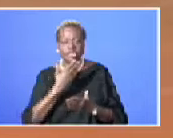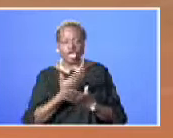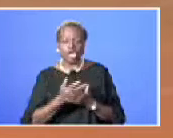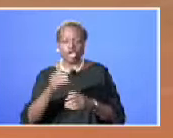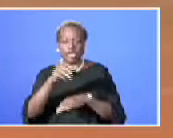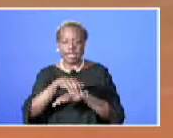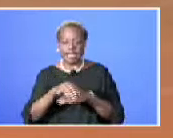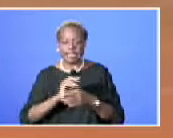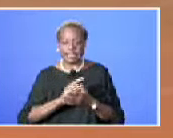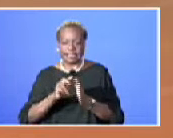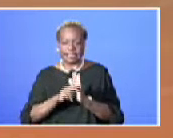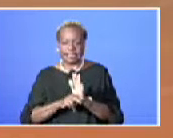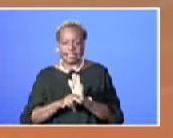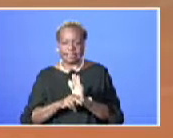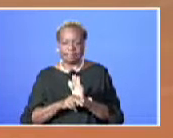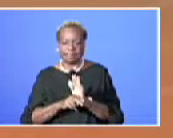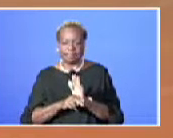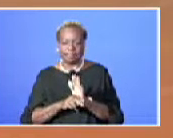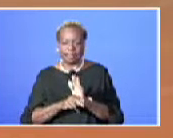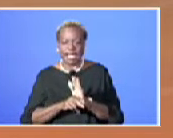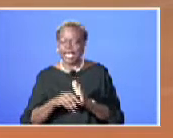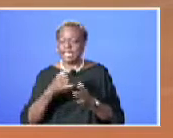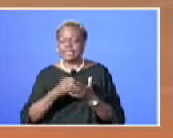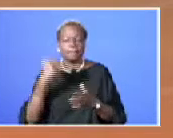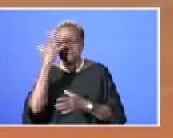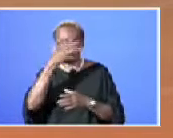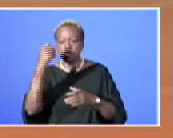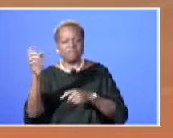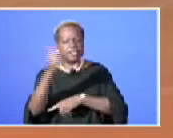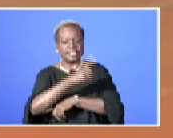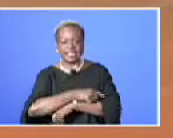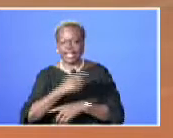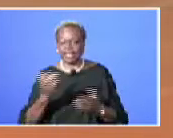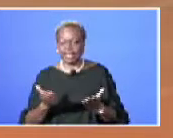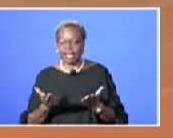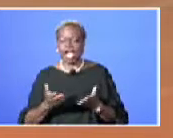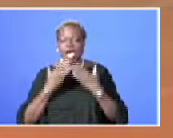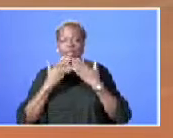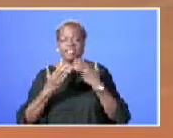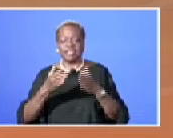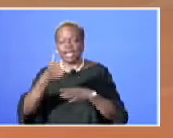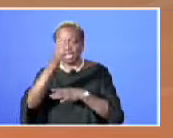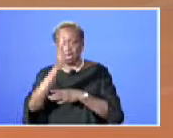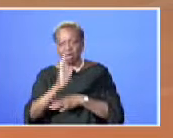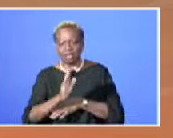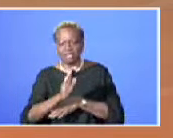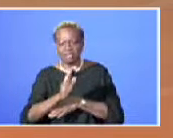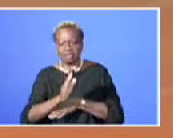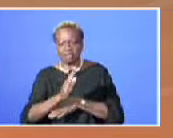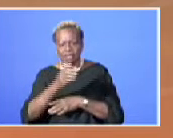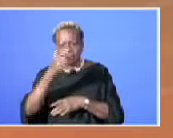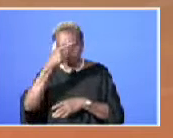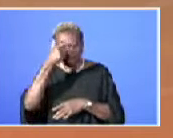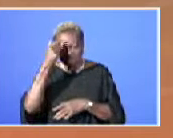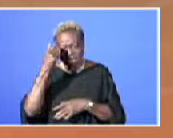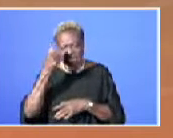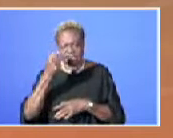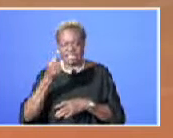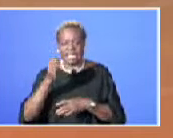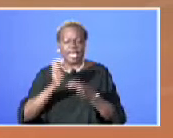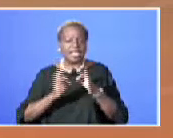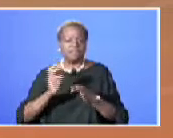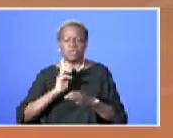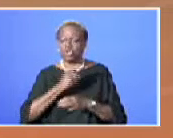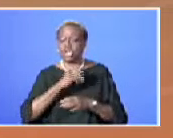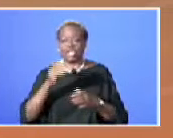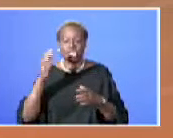a pleasant spirit over our island. It is a beautiful day here. And we thank God, because we know that if it wasn't this shutdown, we'd actually been